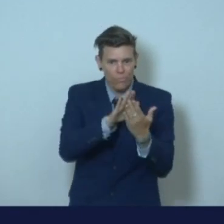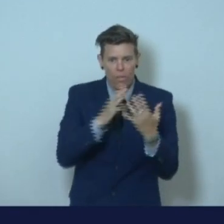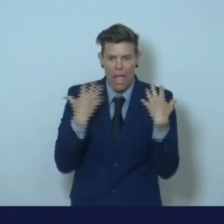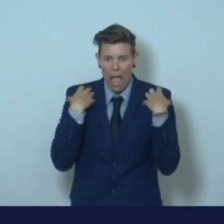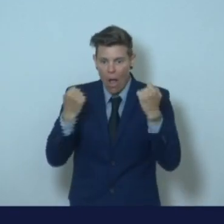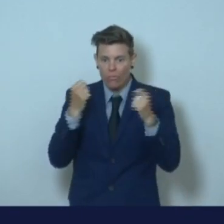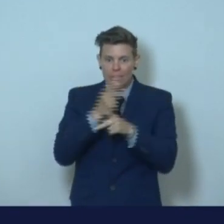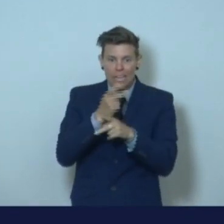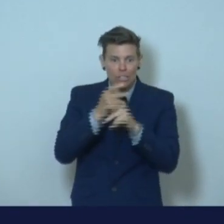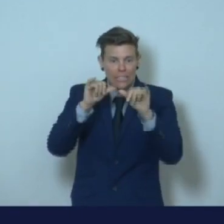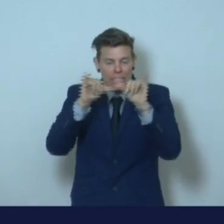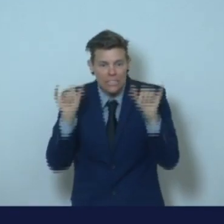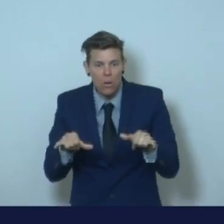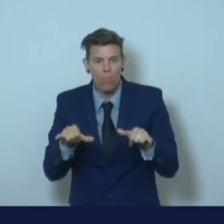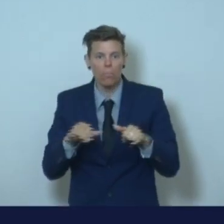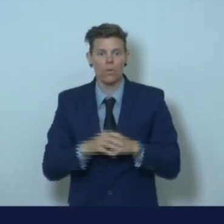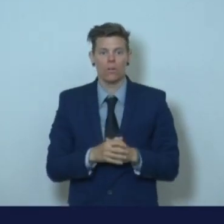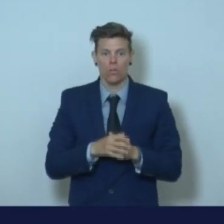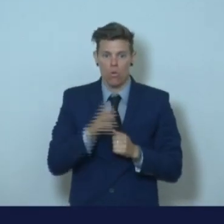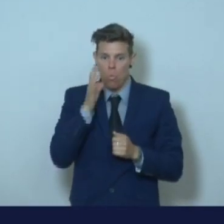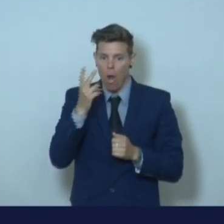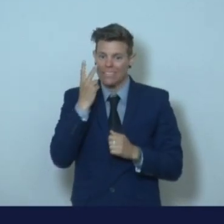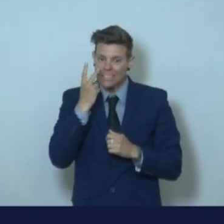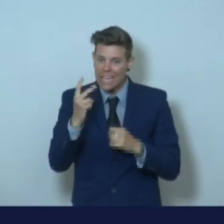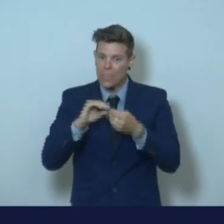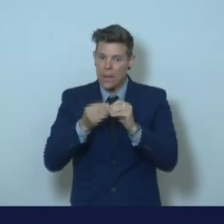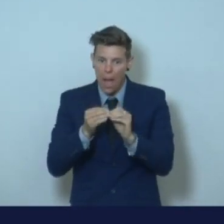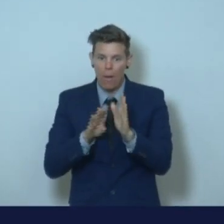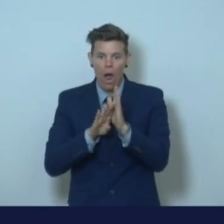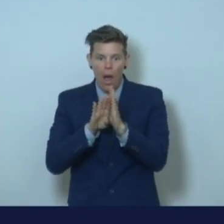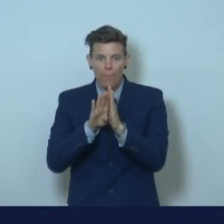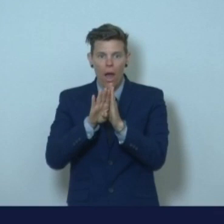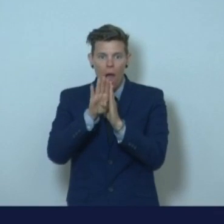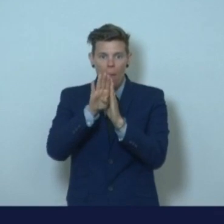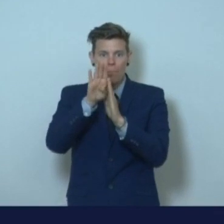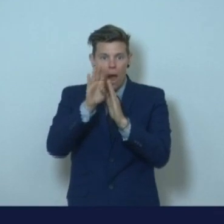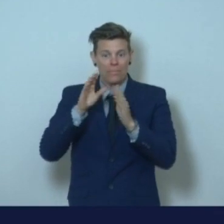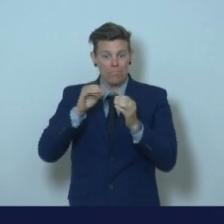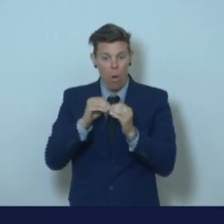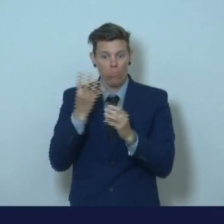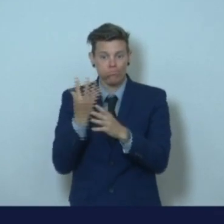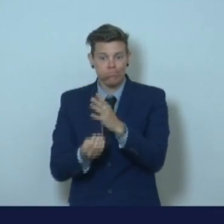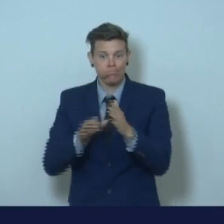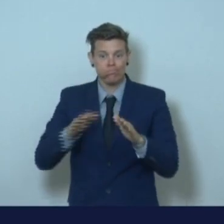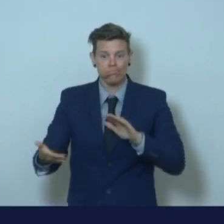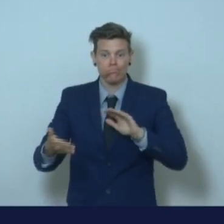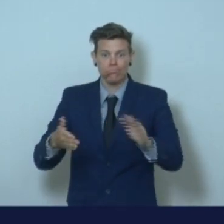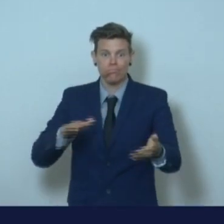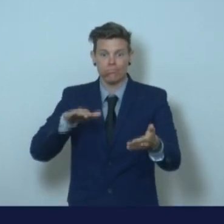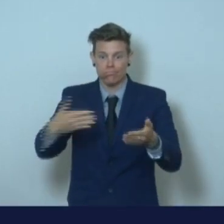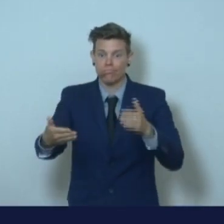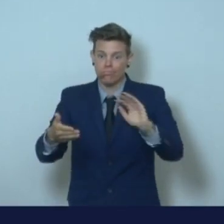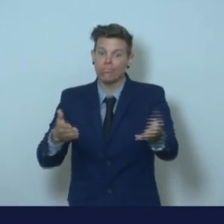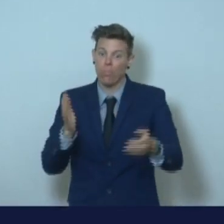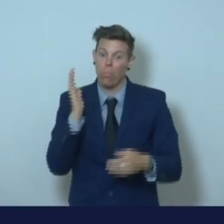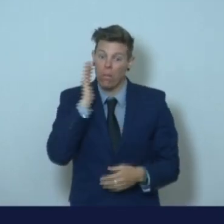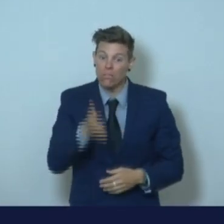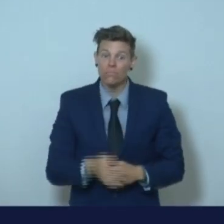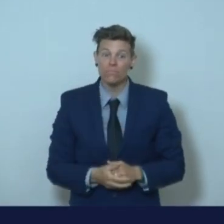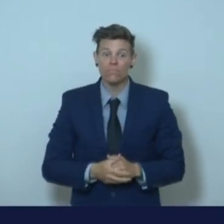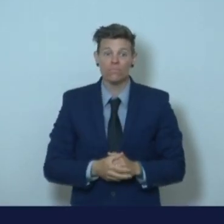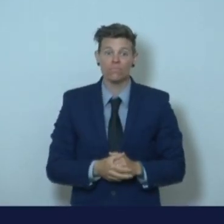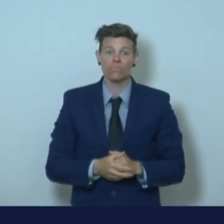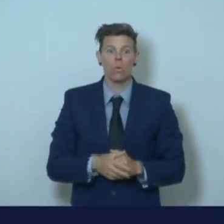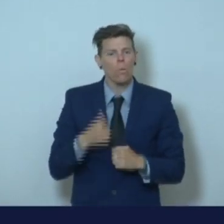an escalating number of deaths related to COVID. So I wanted to make sure that we're